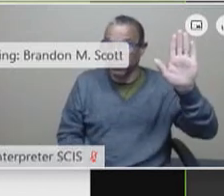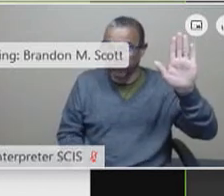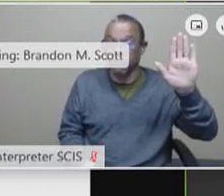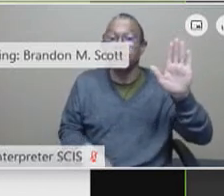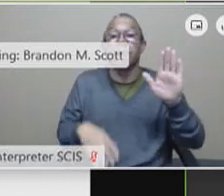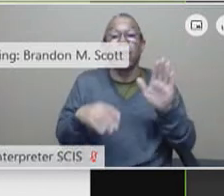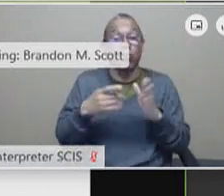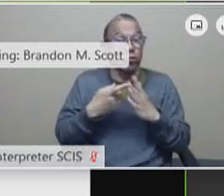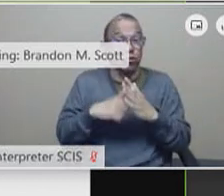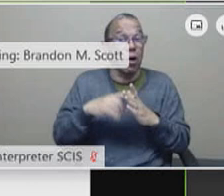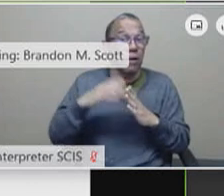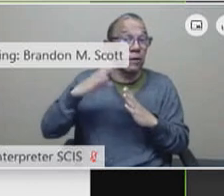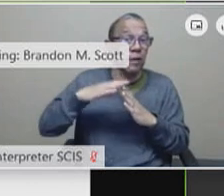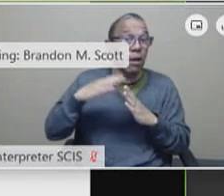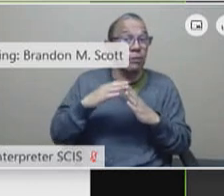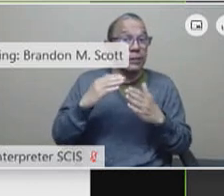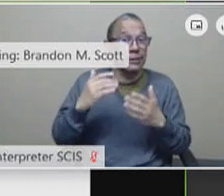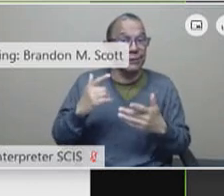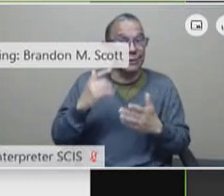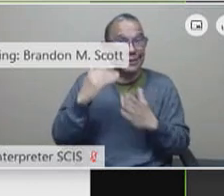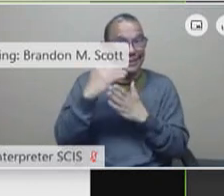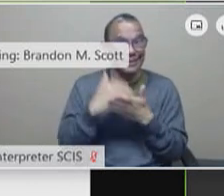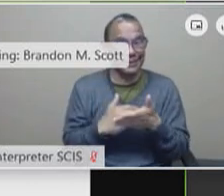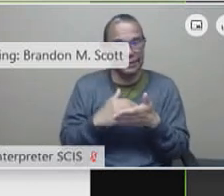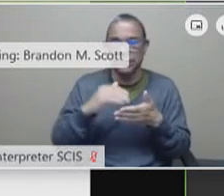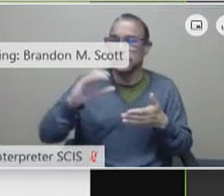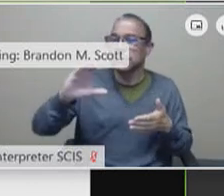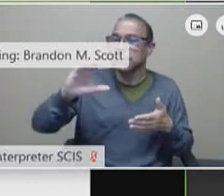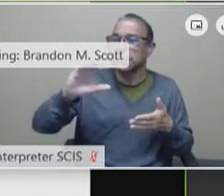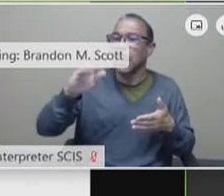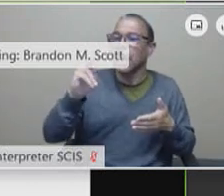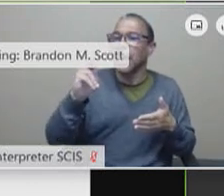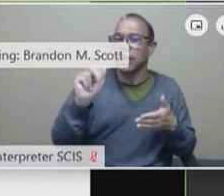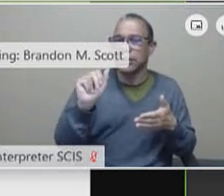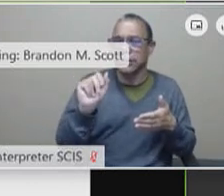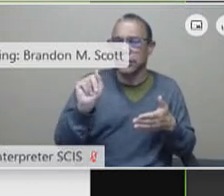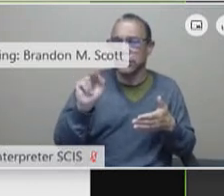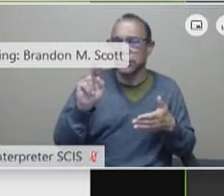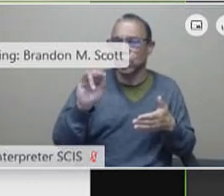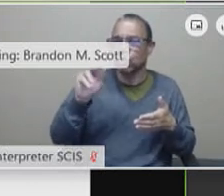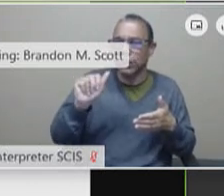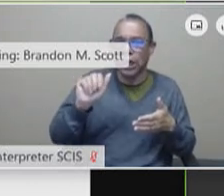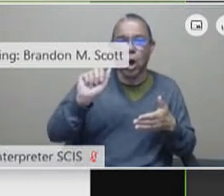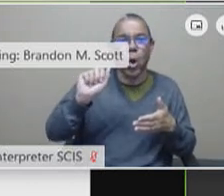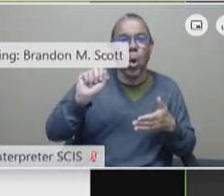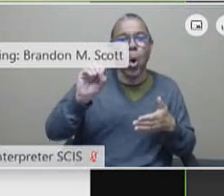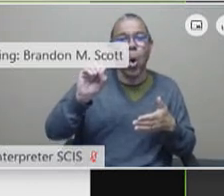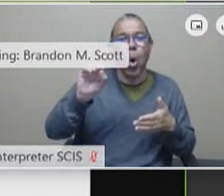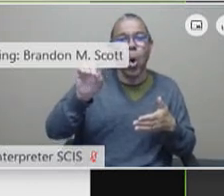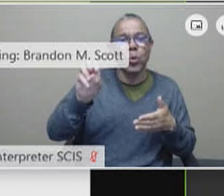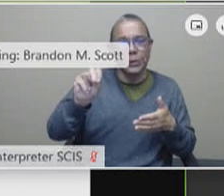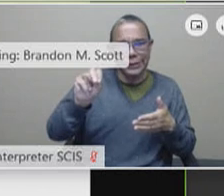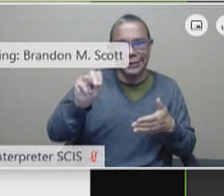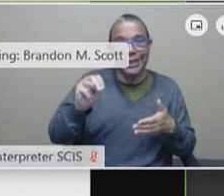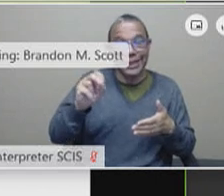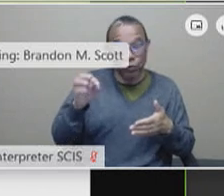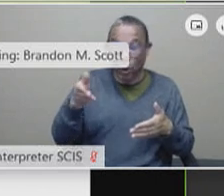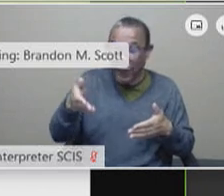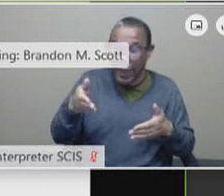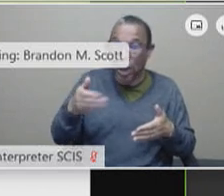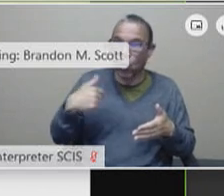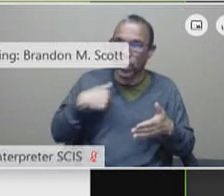top. Katrina Odom, Katrina, if you're there, please raise your hand so that we can find you and unmute